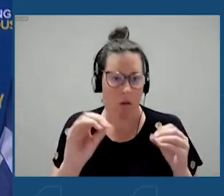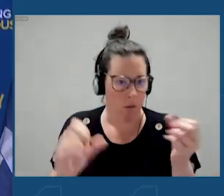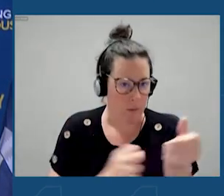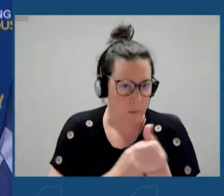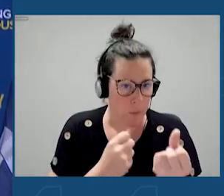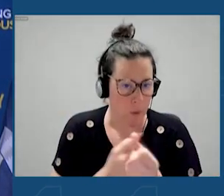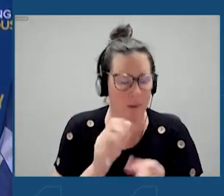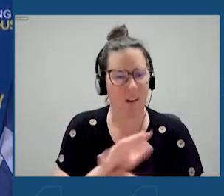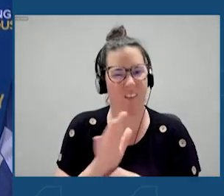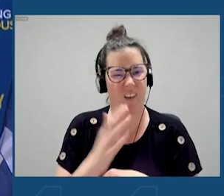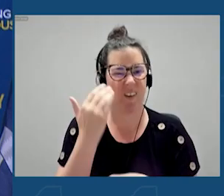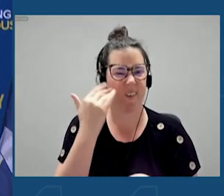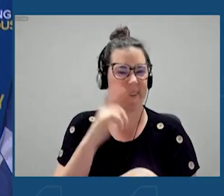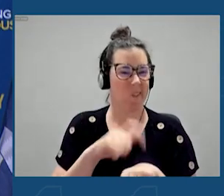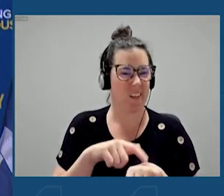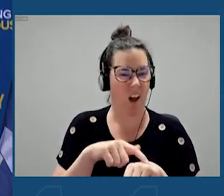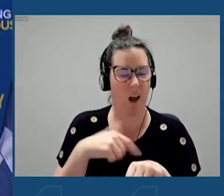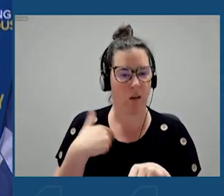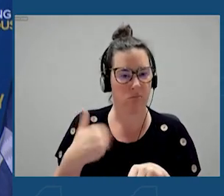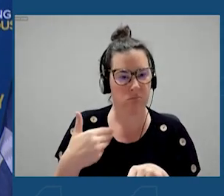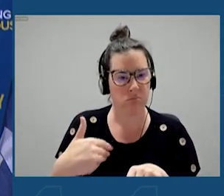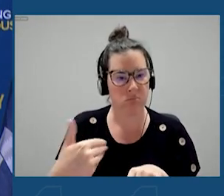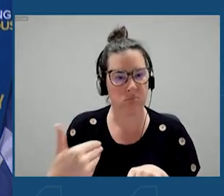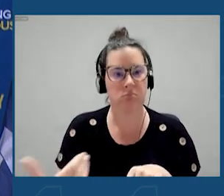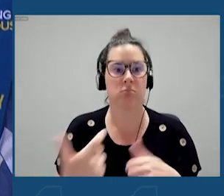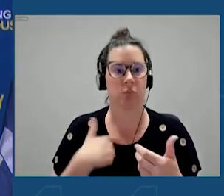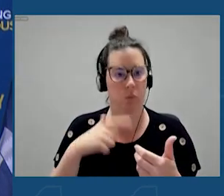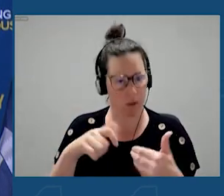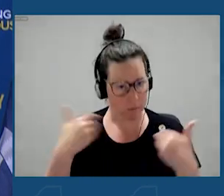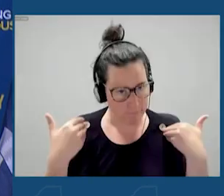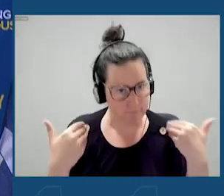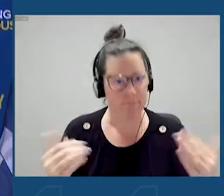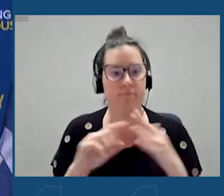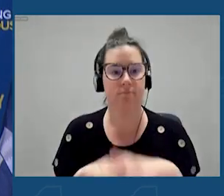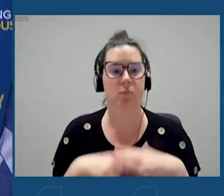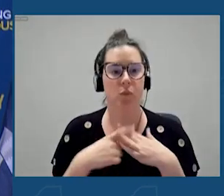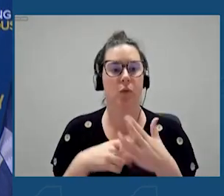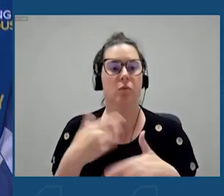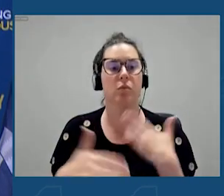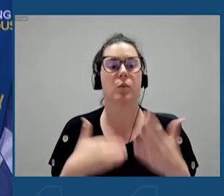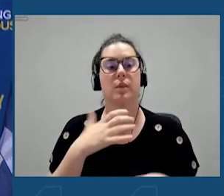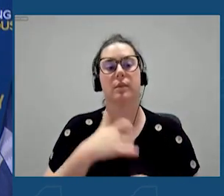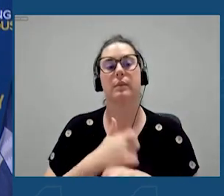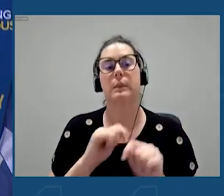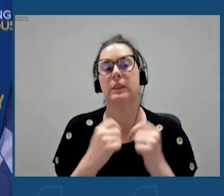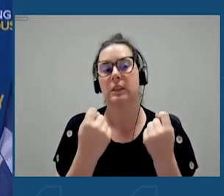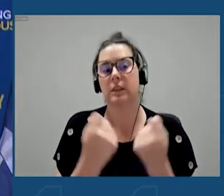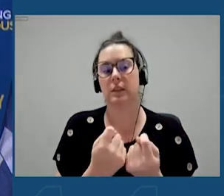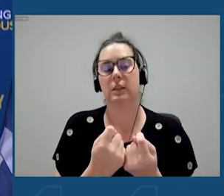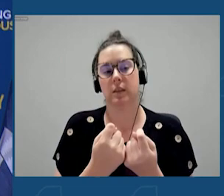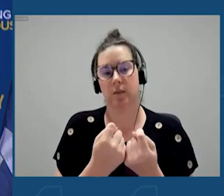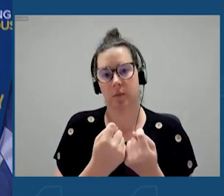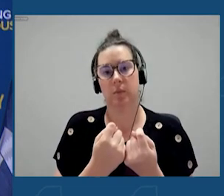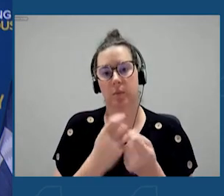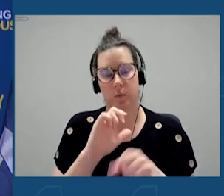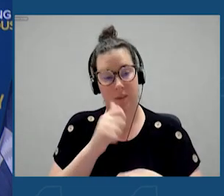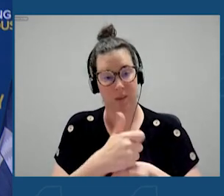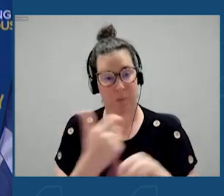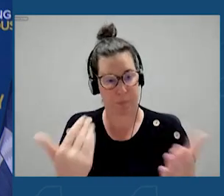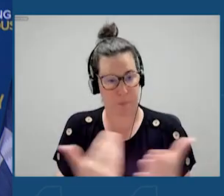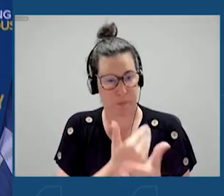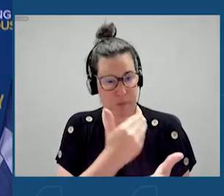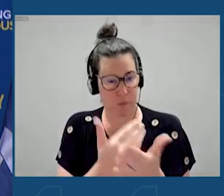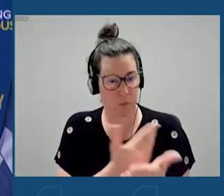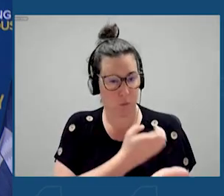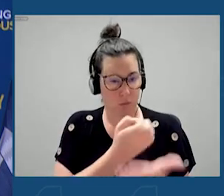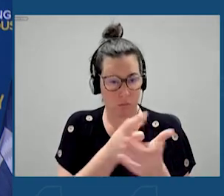time. We needed to jumpstart this and get it moving again. So we put a team in place. And as we stood up this brand new industry,